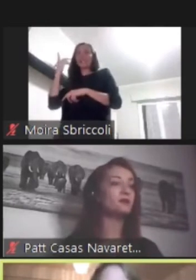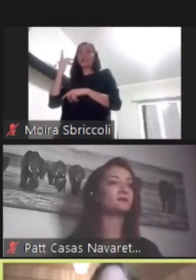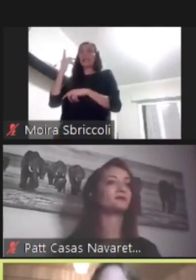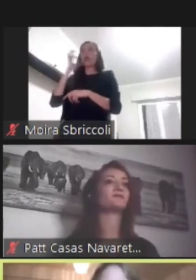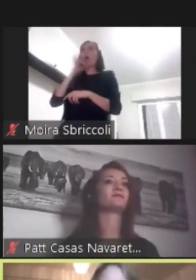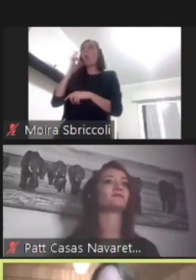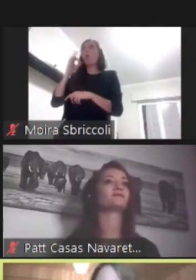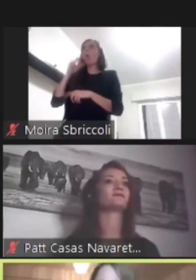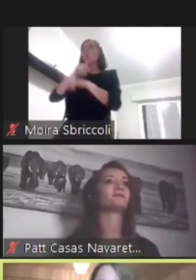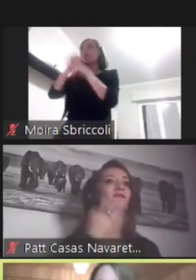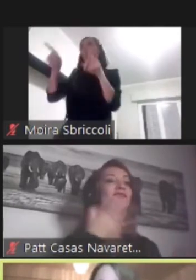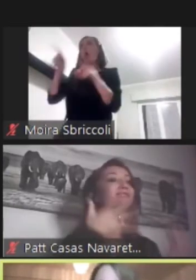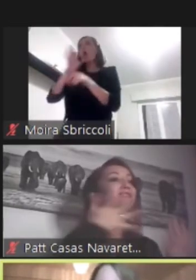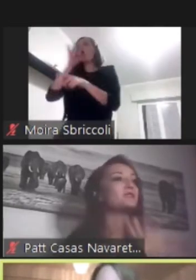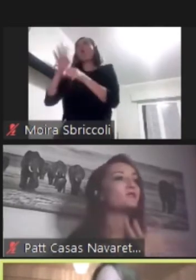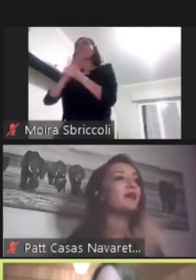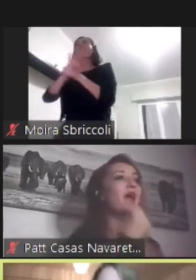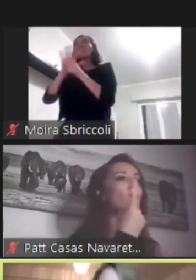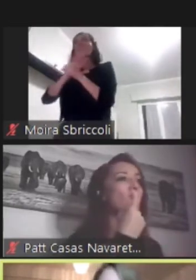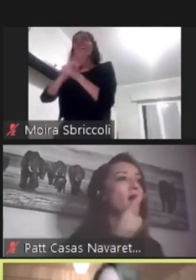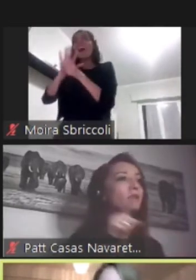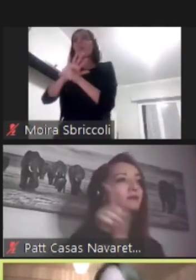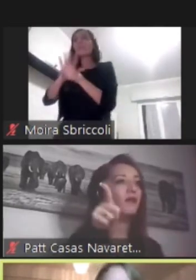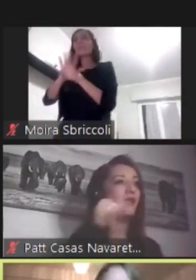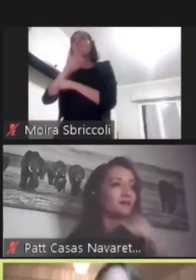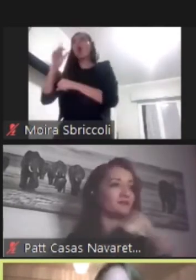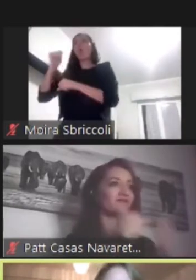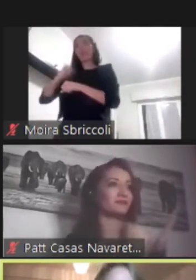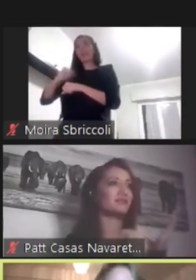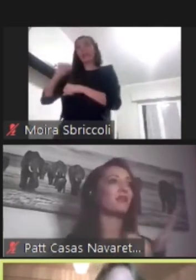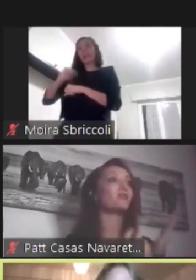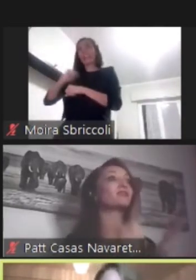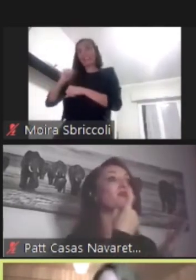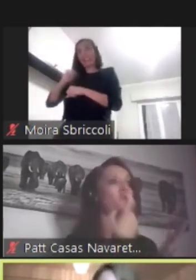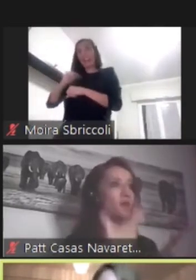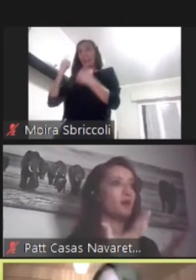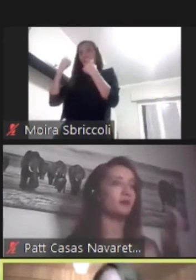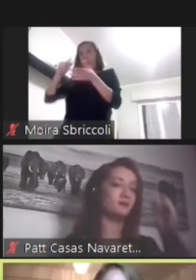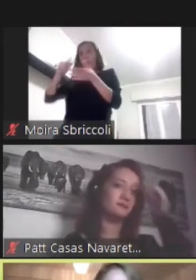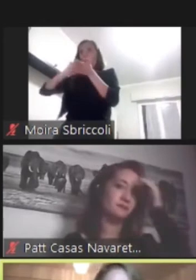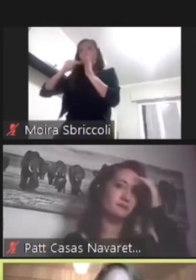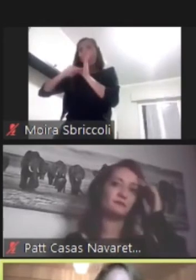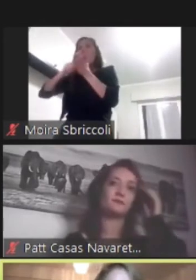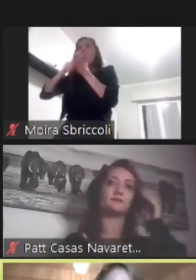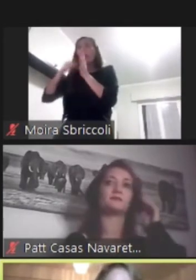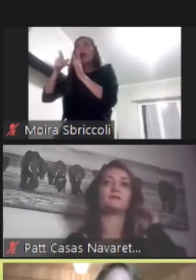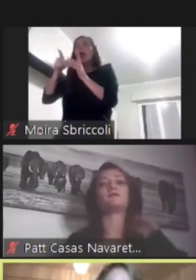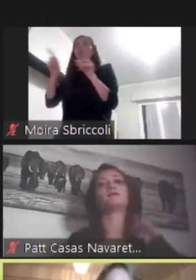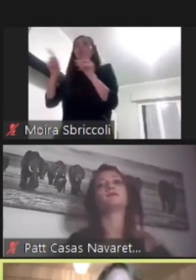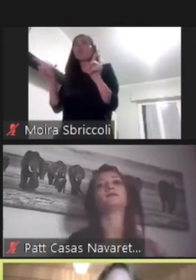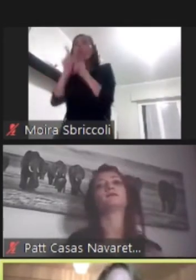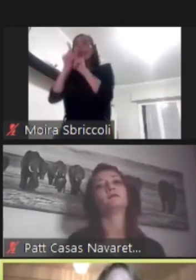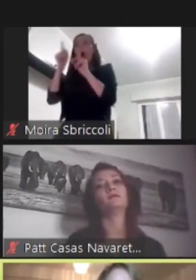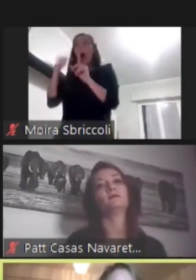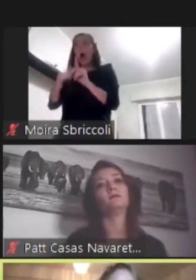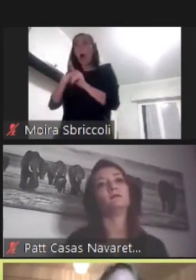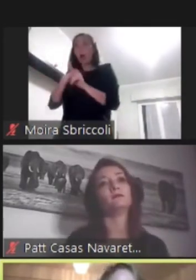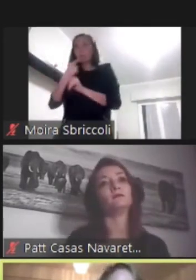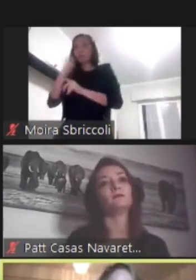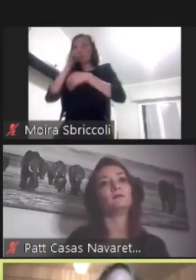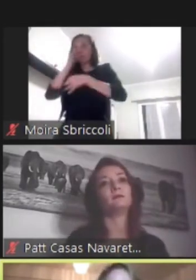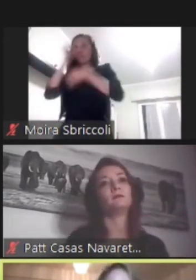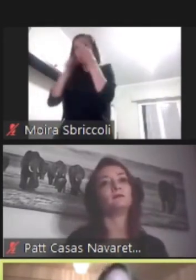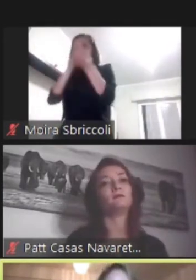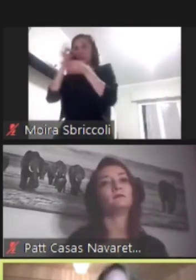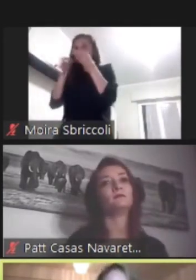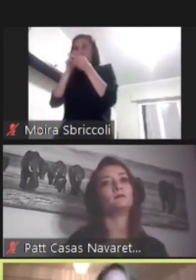only does it start building the cartilage and the bones and that connective tissue, but